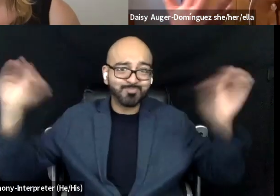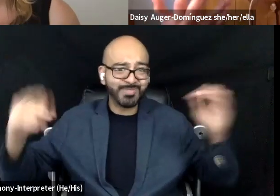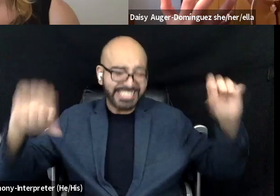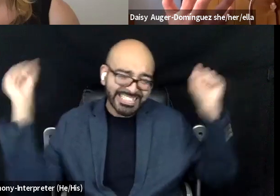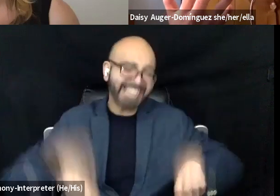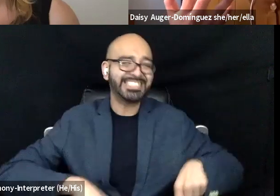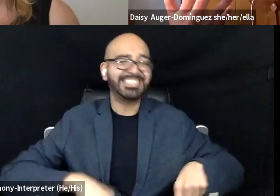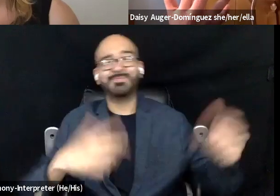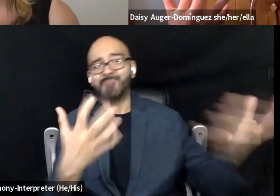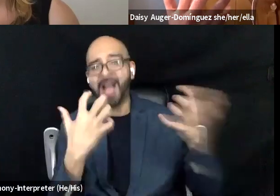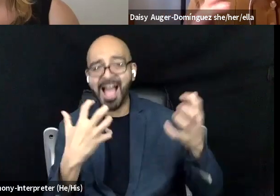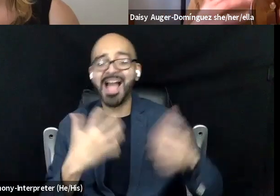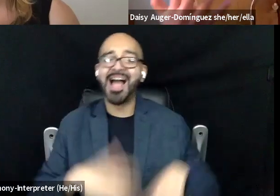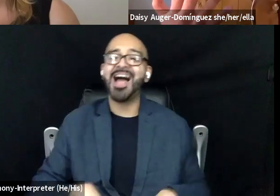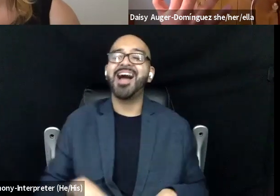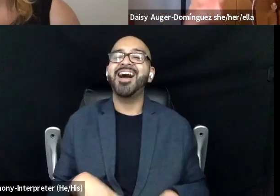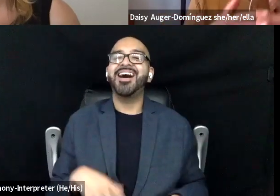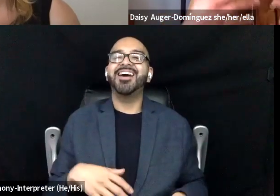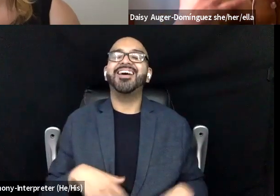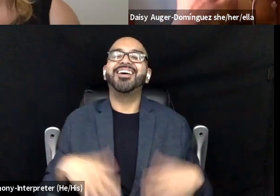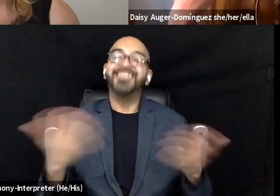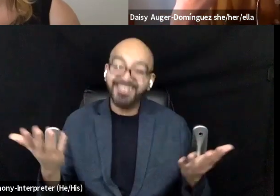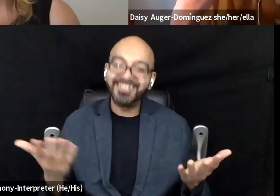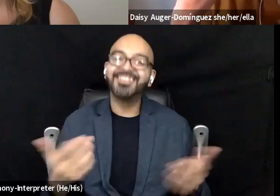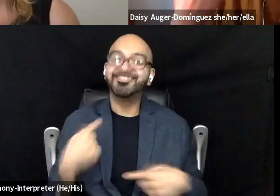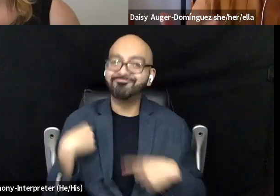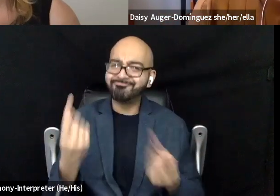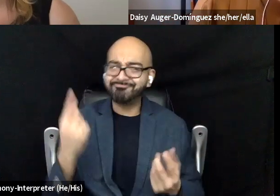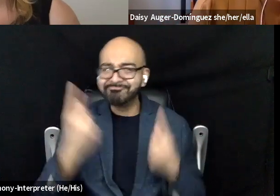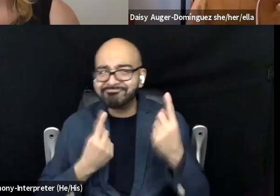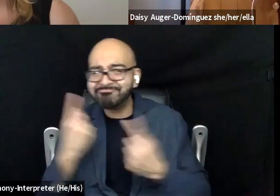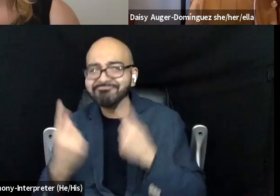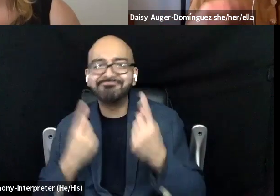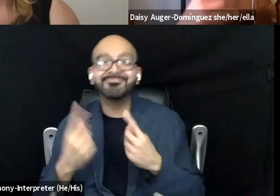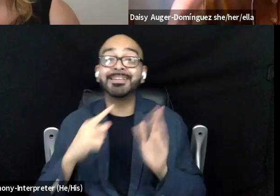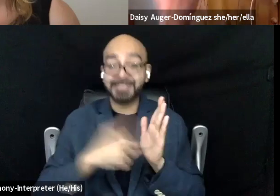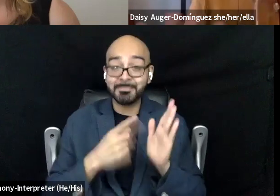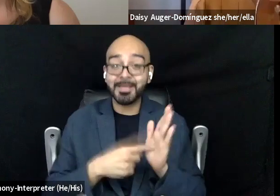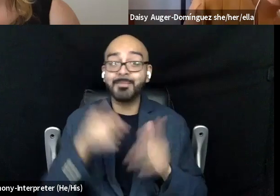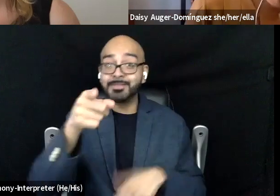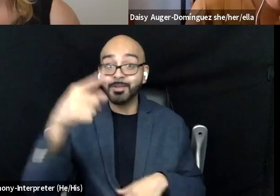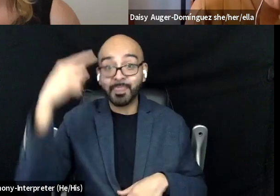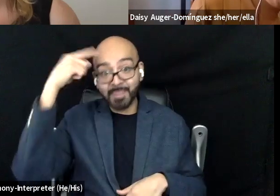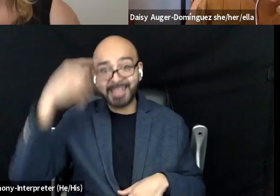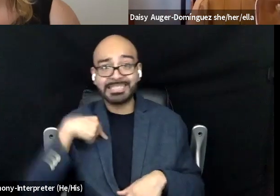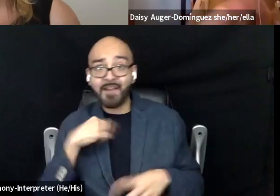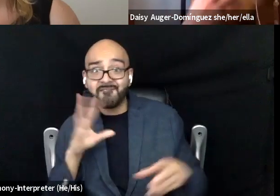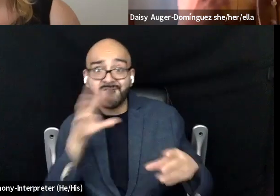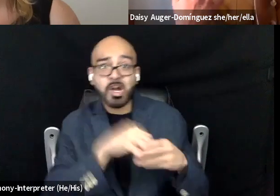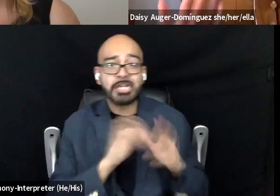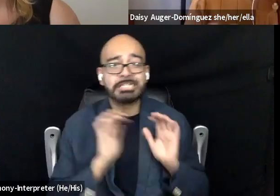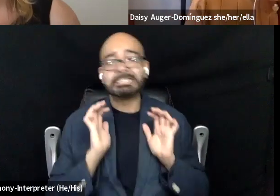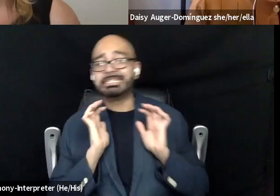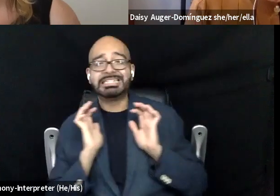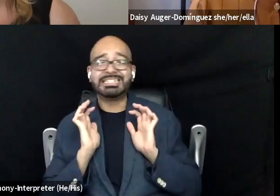say that also because sometimes you think that you're, you know, infringing on people's times, but folks want to be helpful. folks want